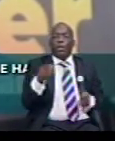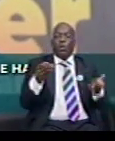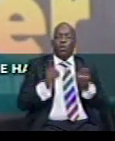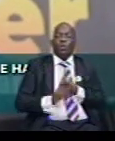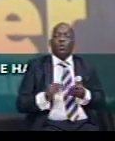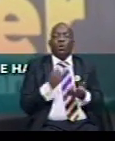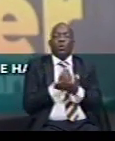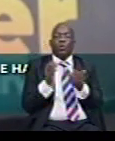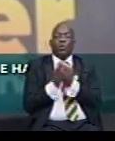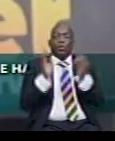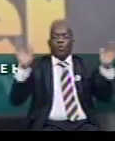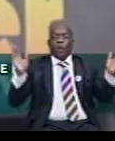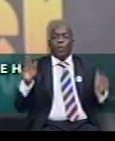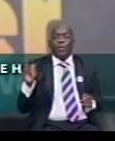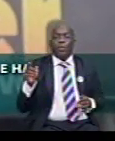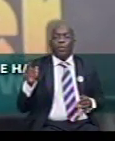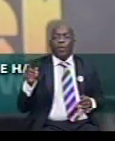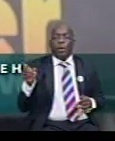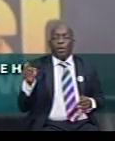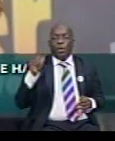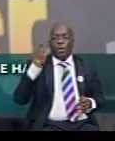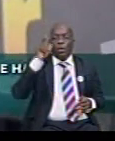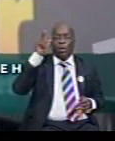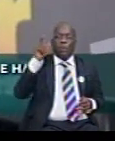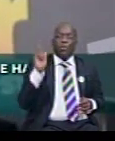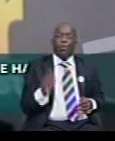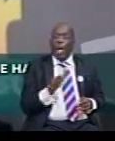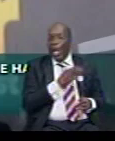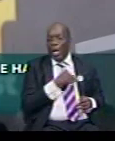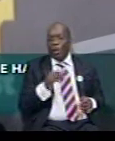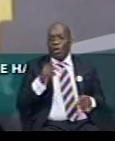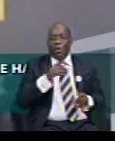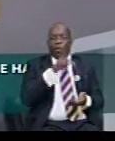said that will not happen here.